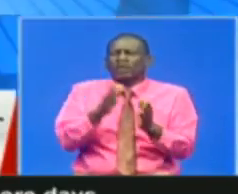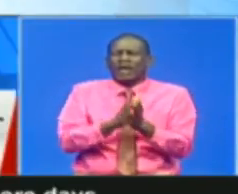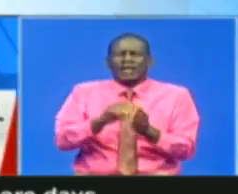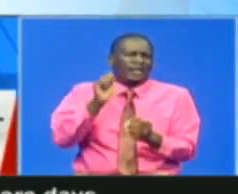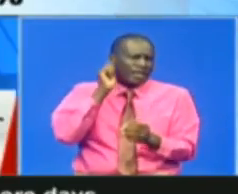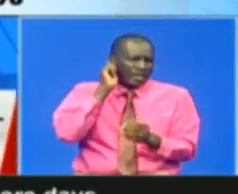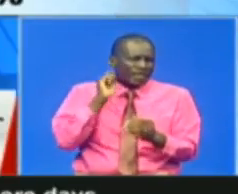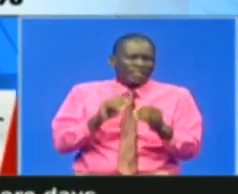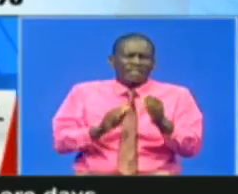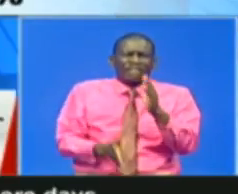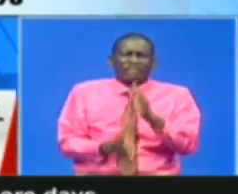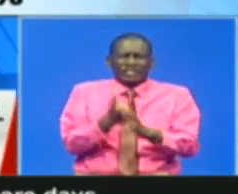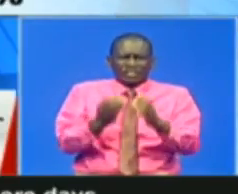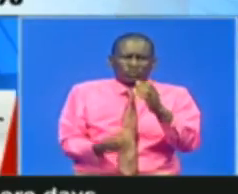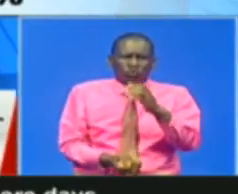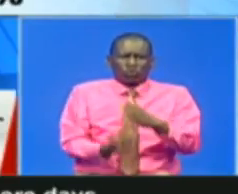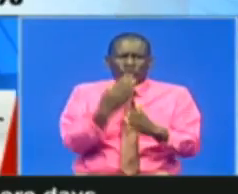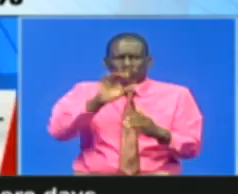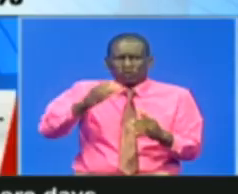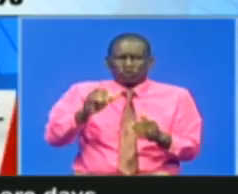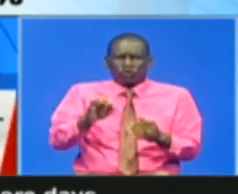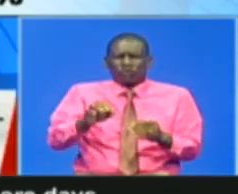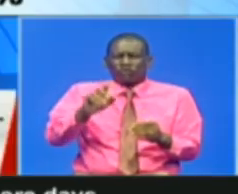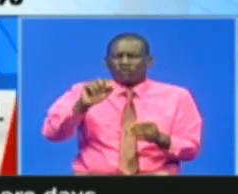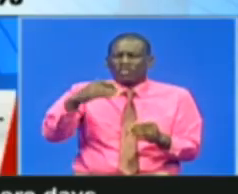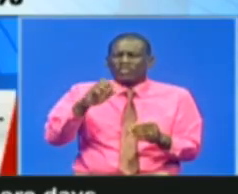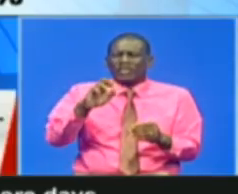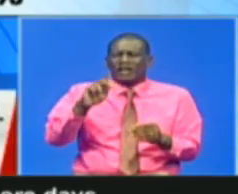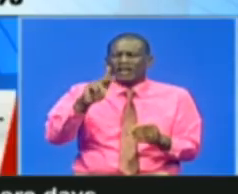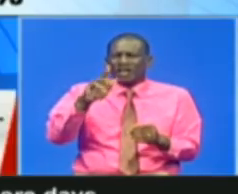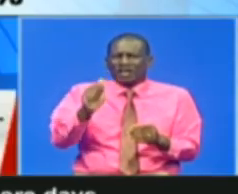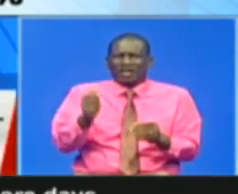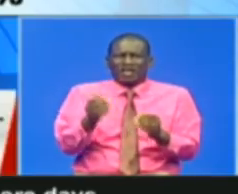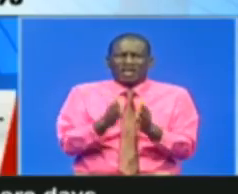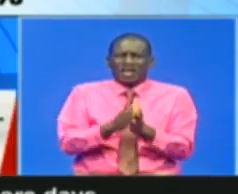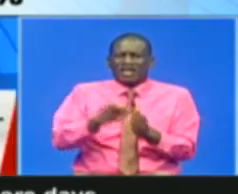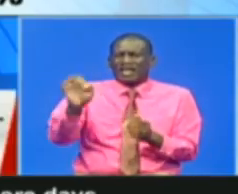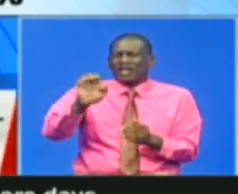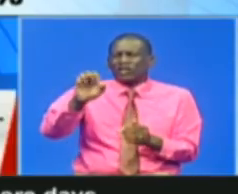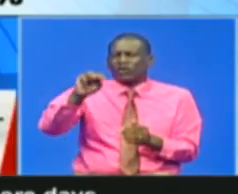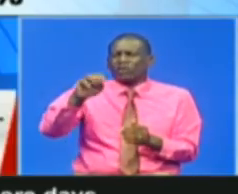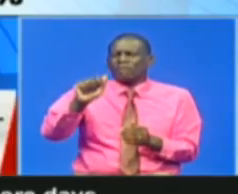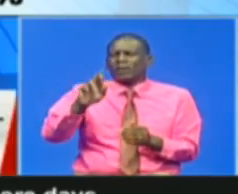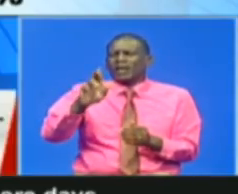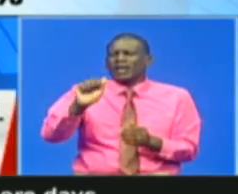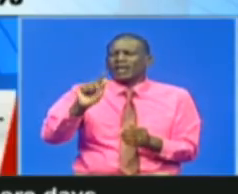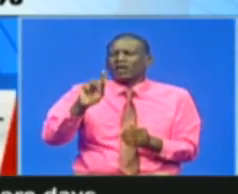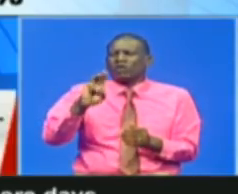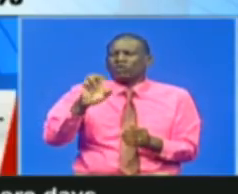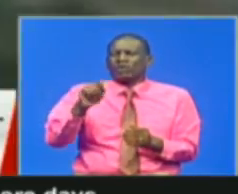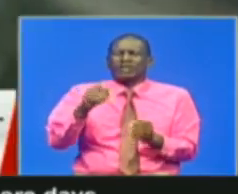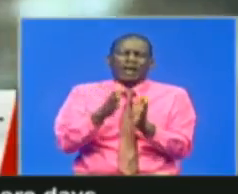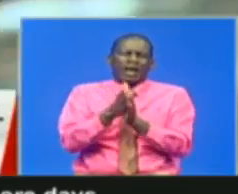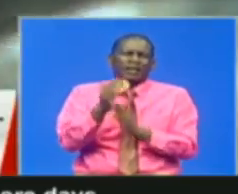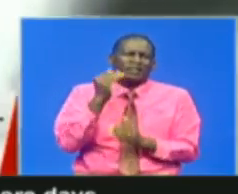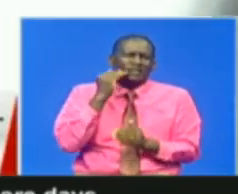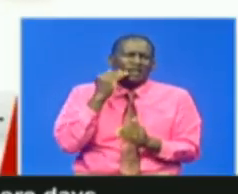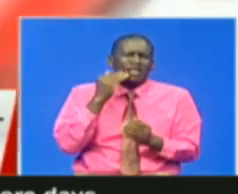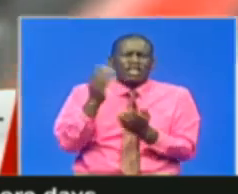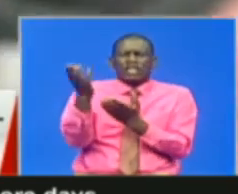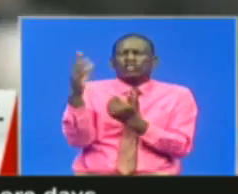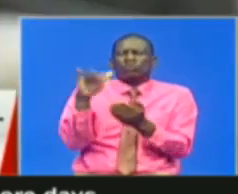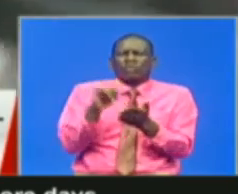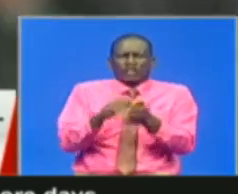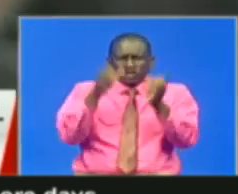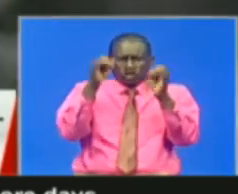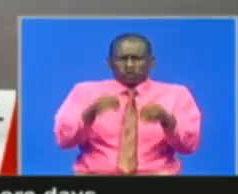fastest growth was reported in the counties of Tharaka Nithi, Nyandarua, Elgeyo Marakwet, and Siaya. It is now hoped that the newly available